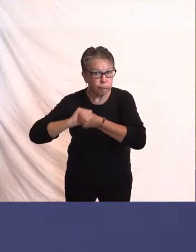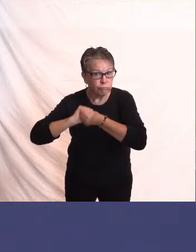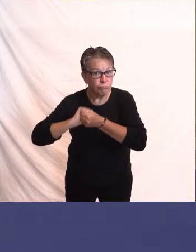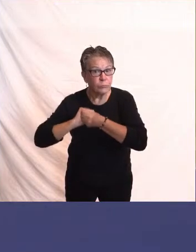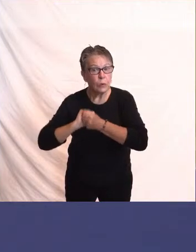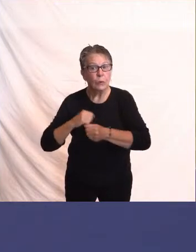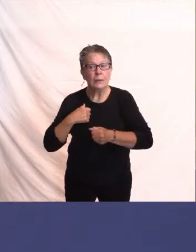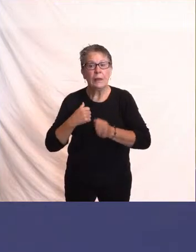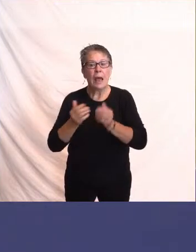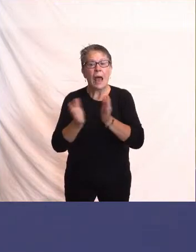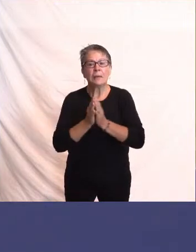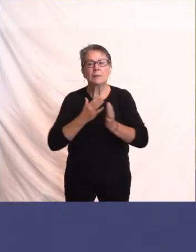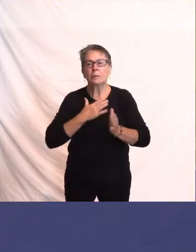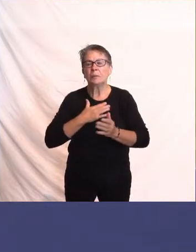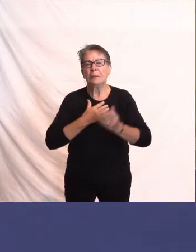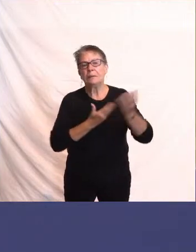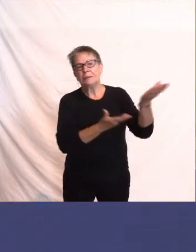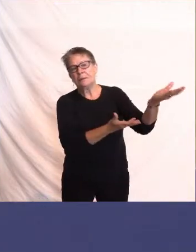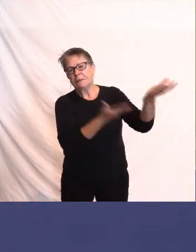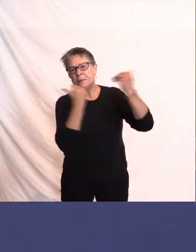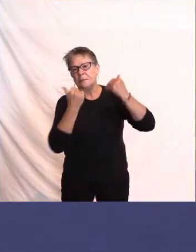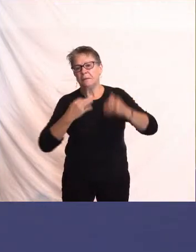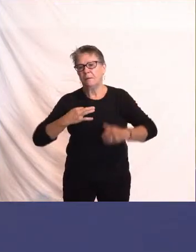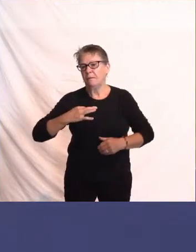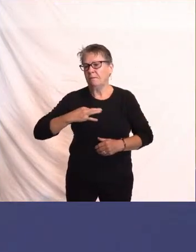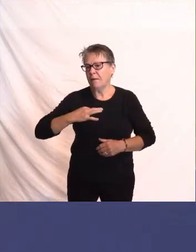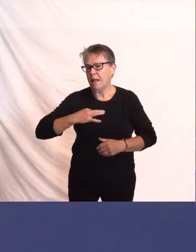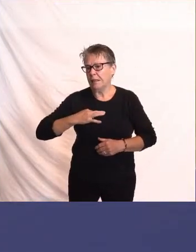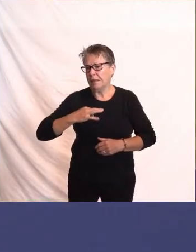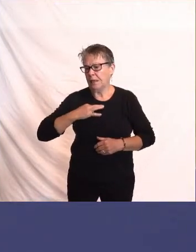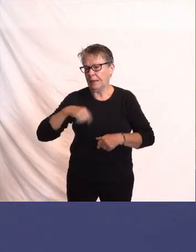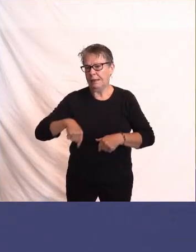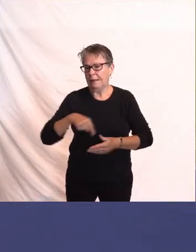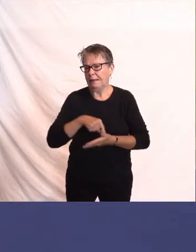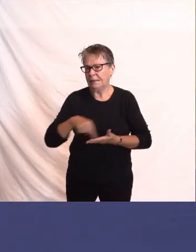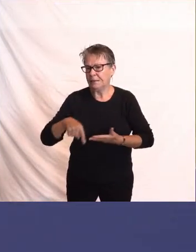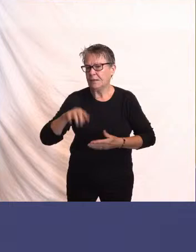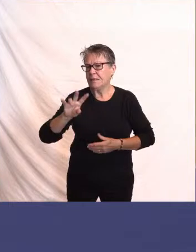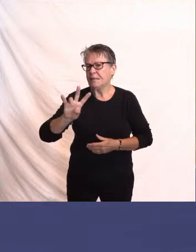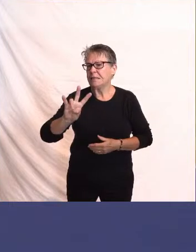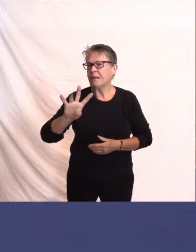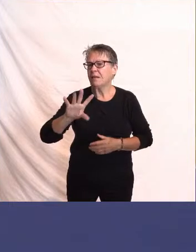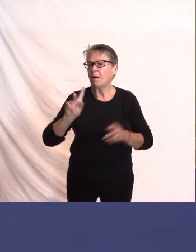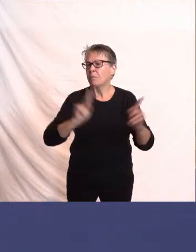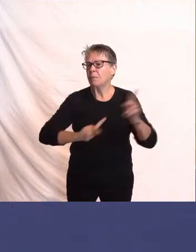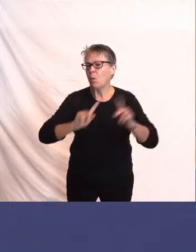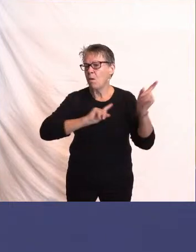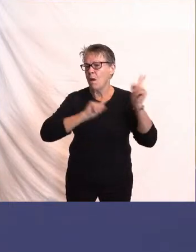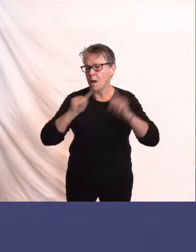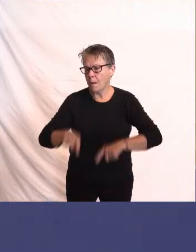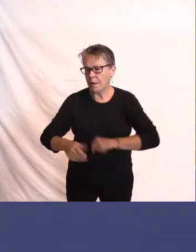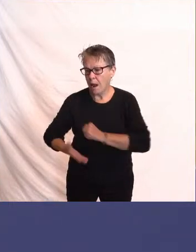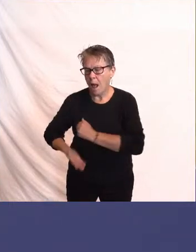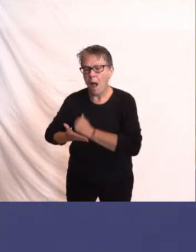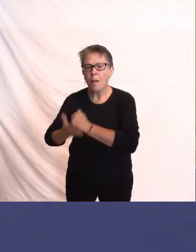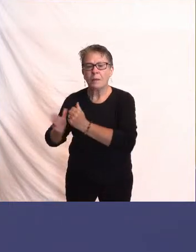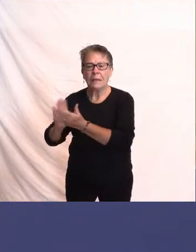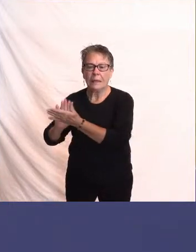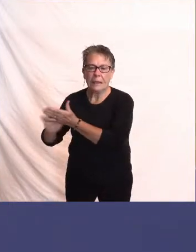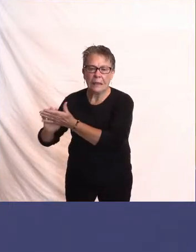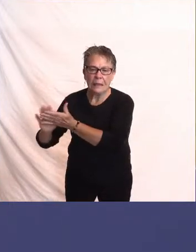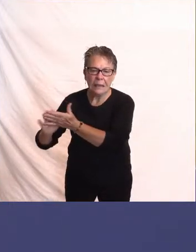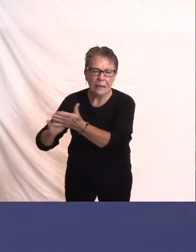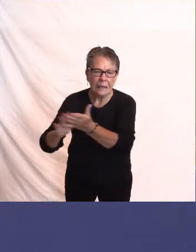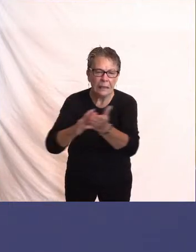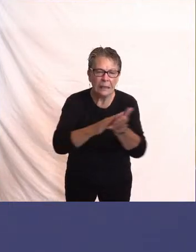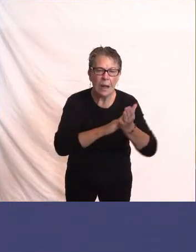and 75 volunteers will be showing up this week to help clean out homes, those water damaged materials. We're trying to make